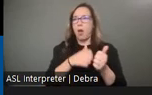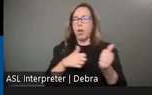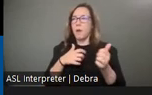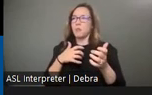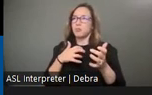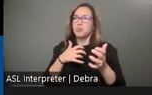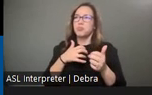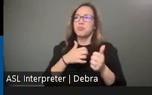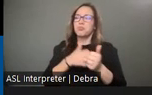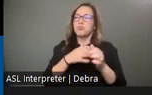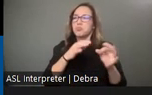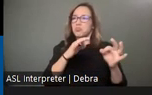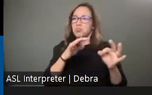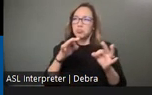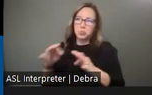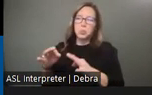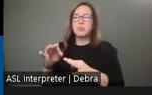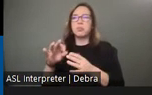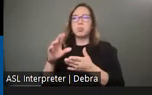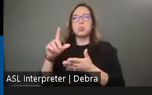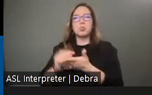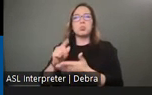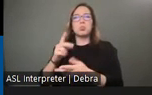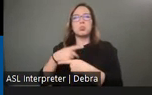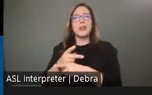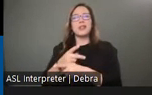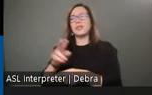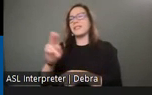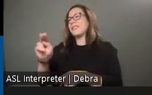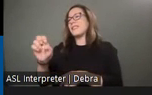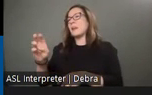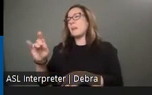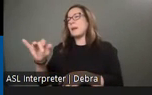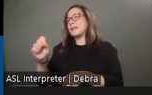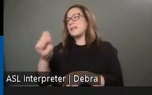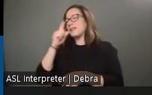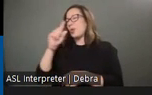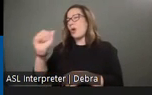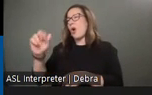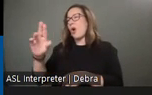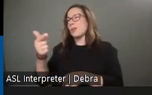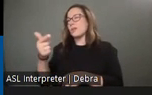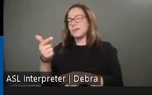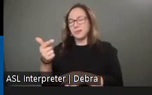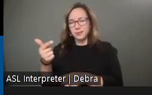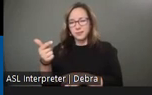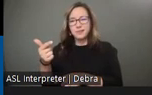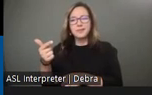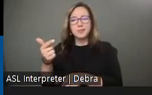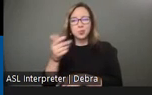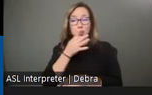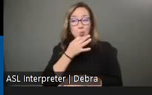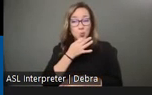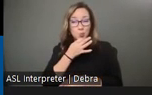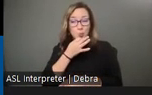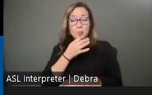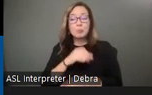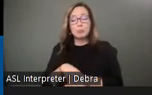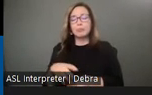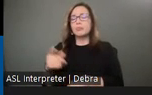NEMIS in August. So they're coming. Very good. And one of the